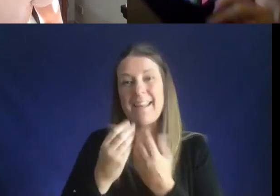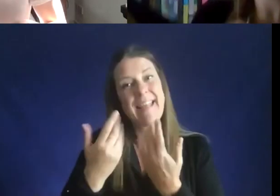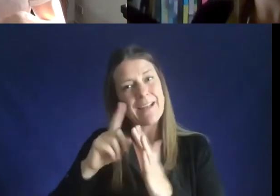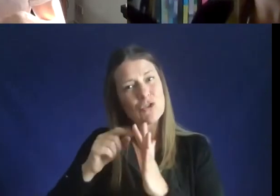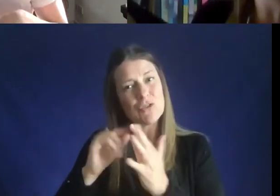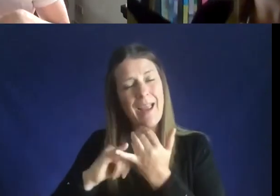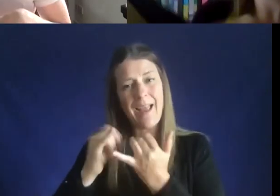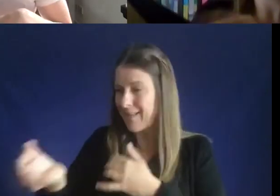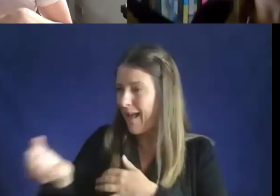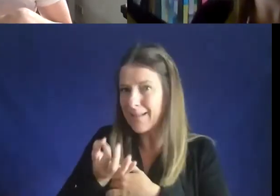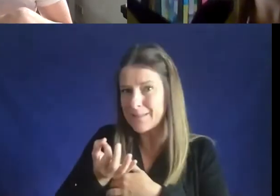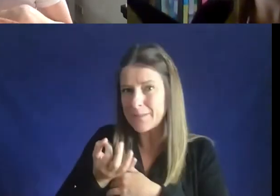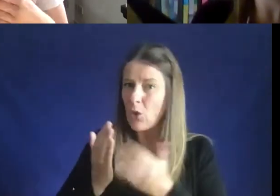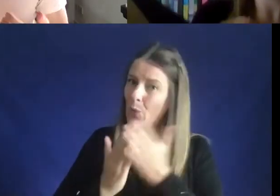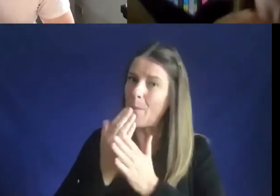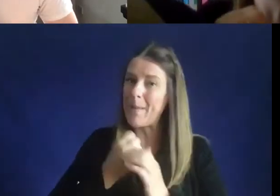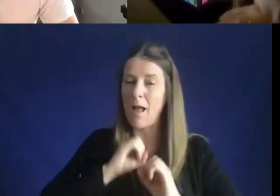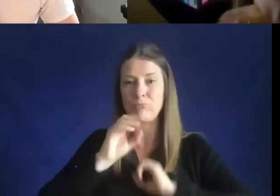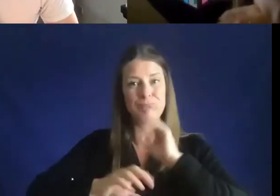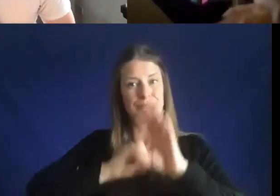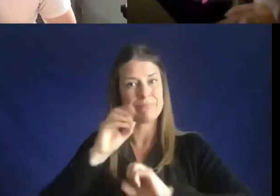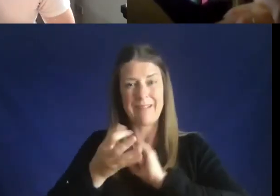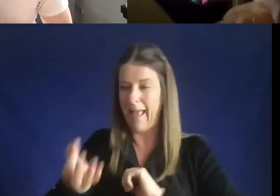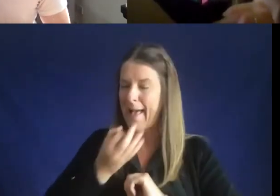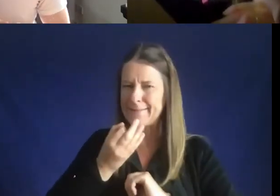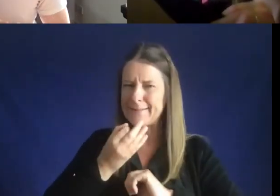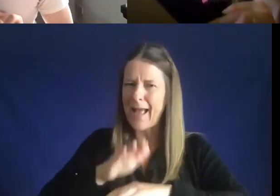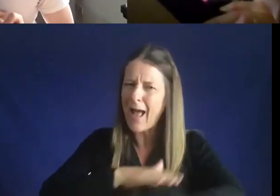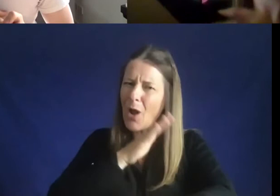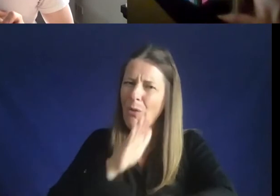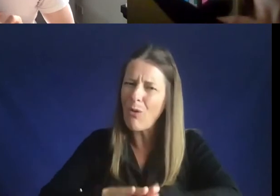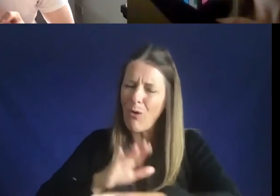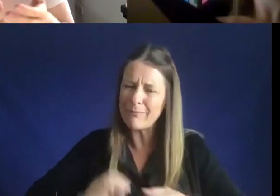presentation about how long it takes to make one, and